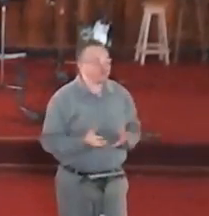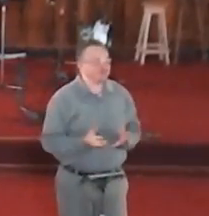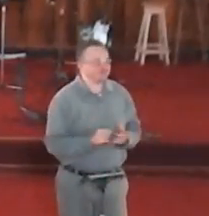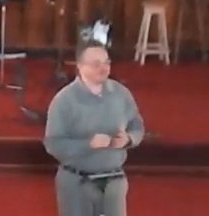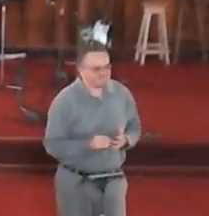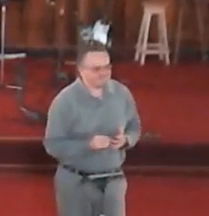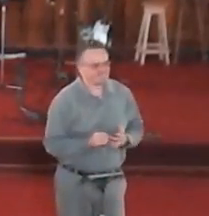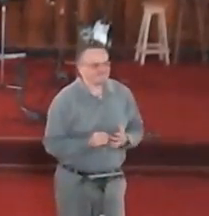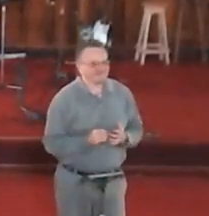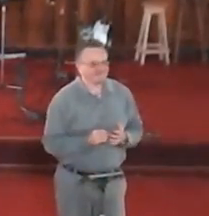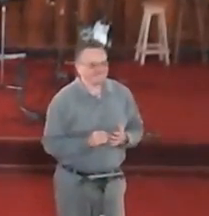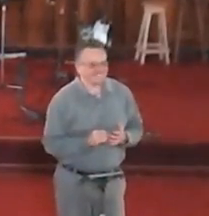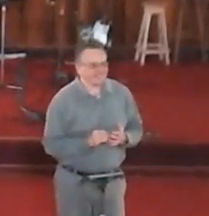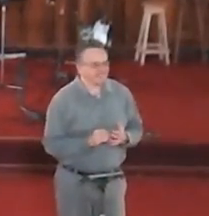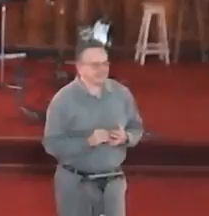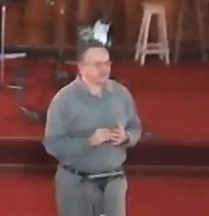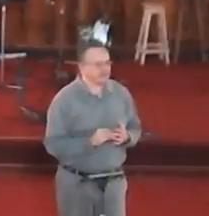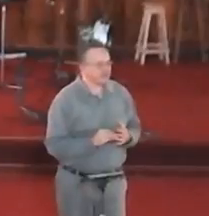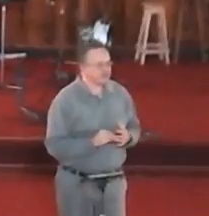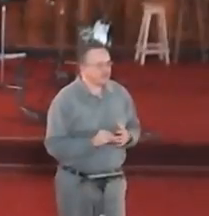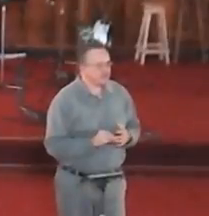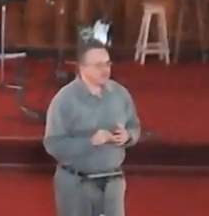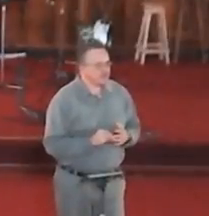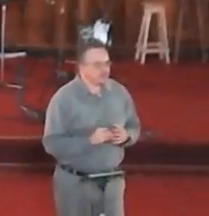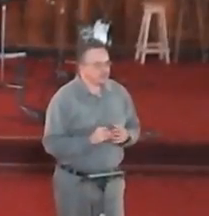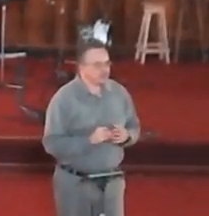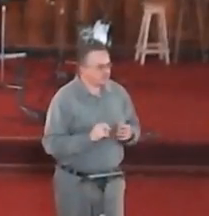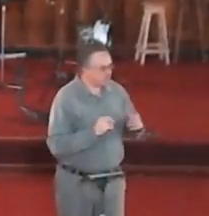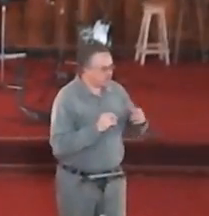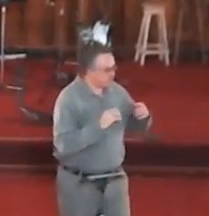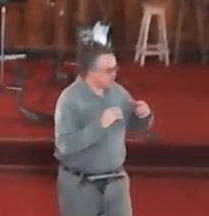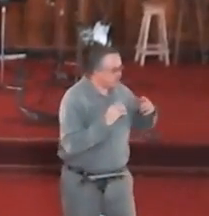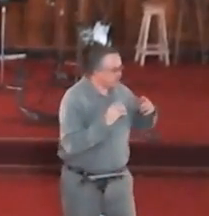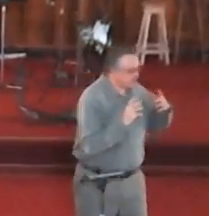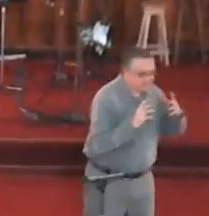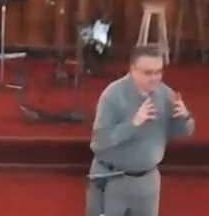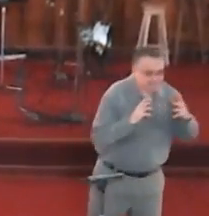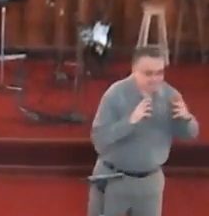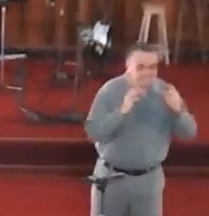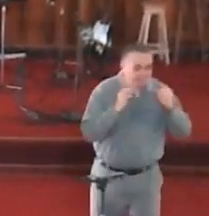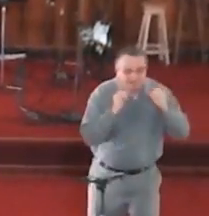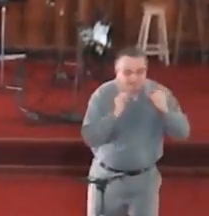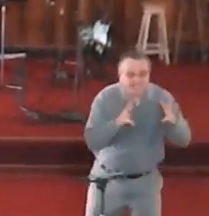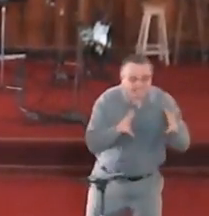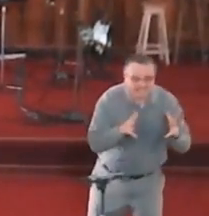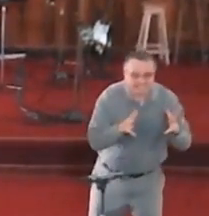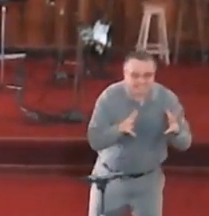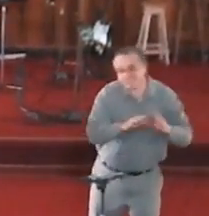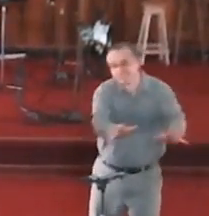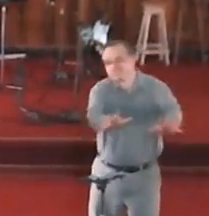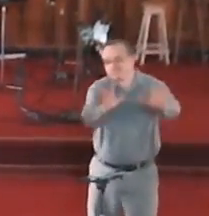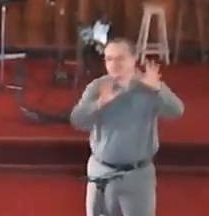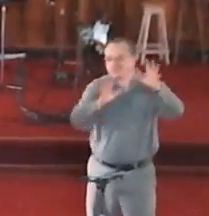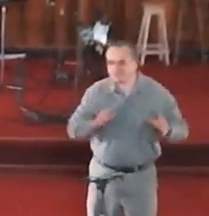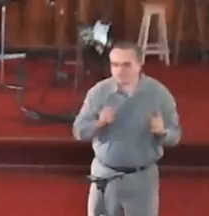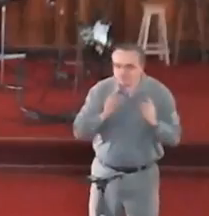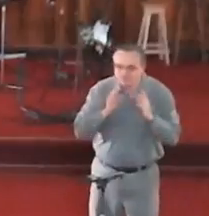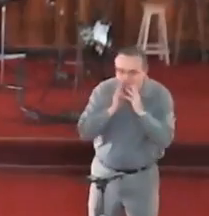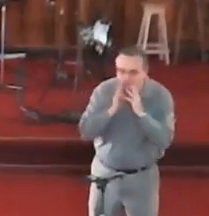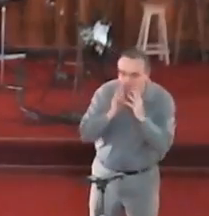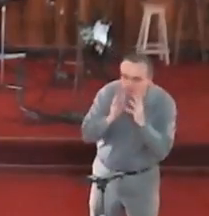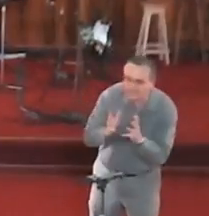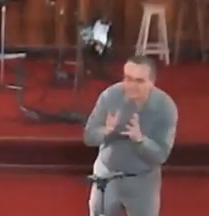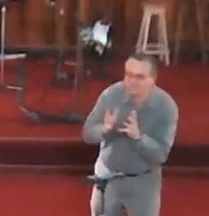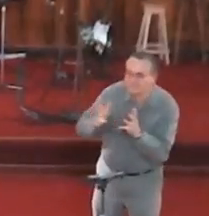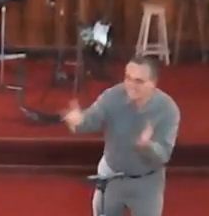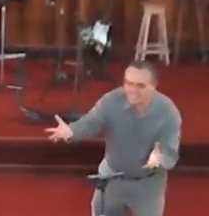modeló. So what I put here was he modeled, with his tongue he modeled. ¿Verdad? Jesus. Si llamaban a Bernabé, este es un jesucito, es porque